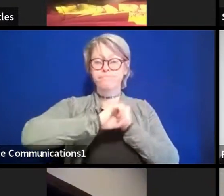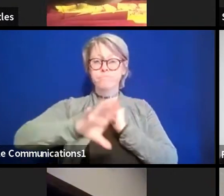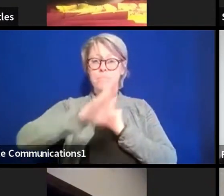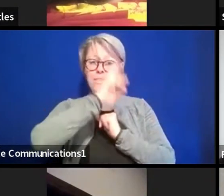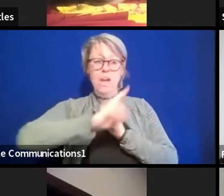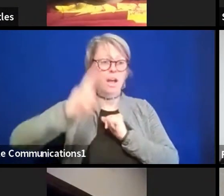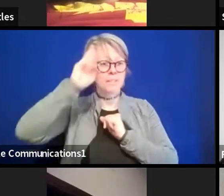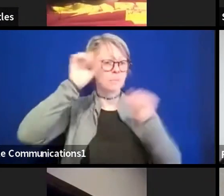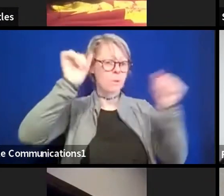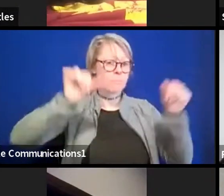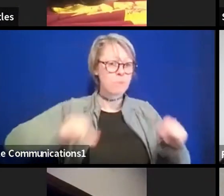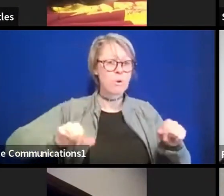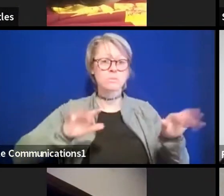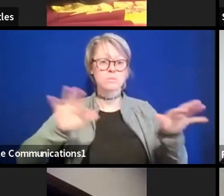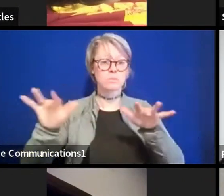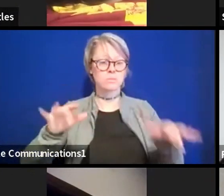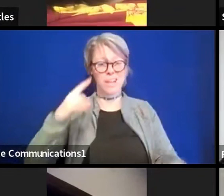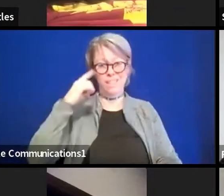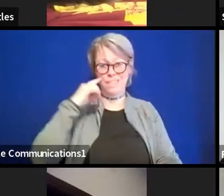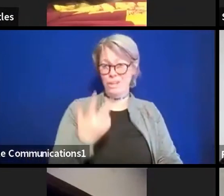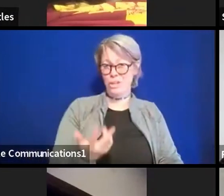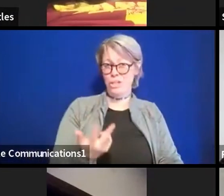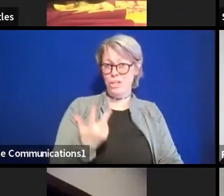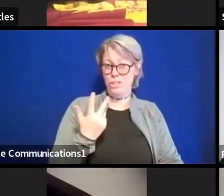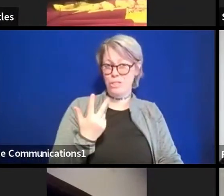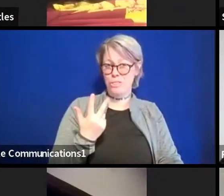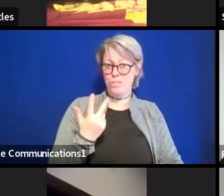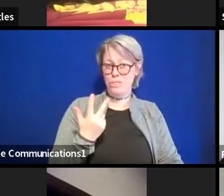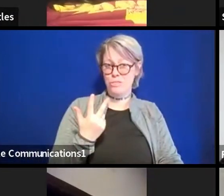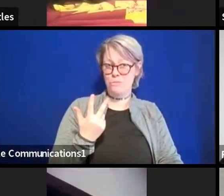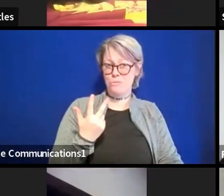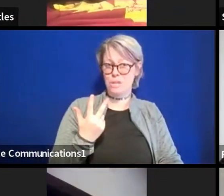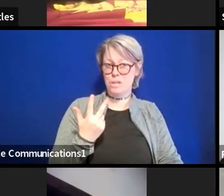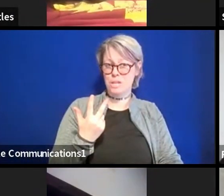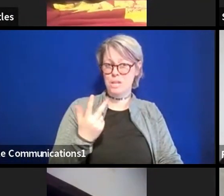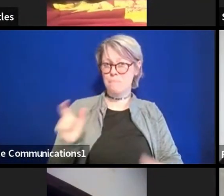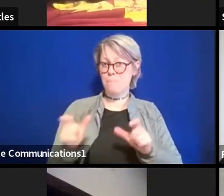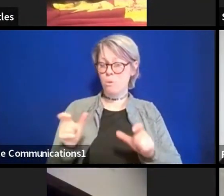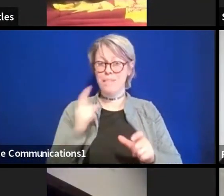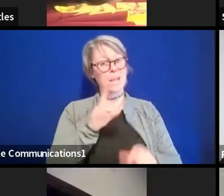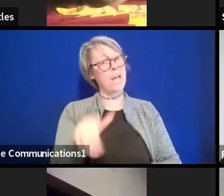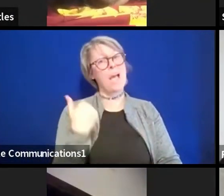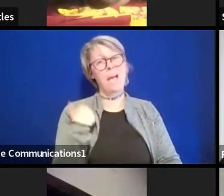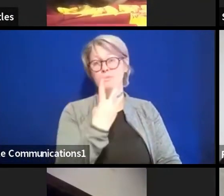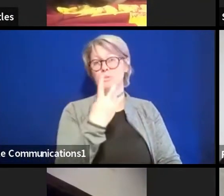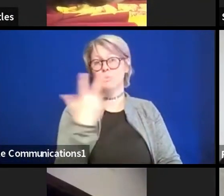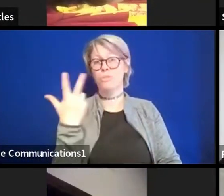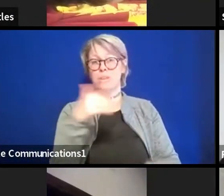everything, and I think 3 people of, I don't know how many thousands of workers in this hospital showed